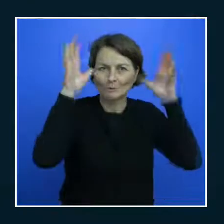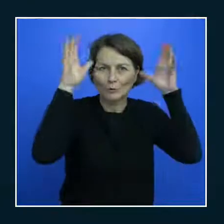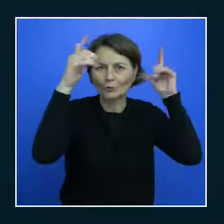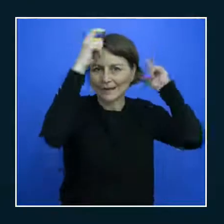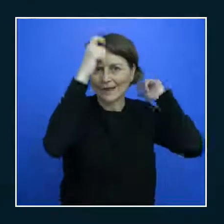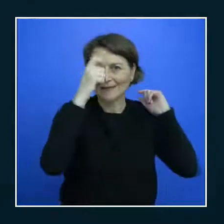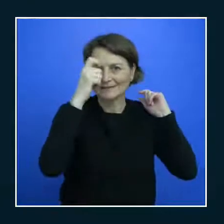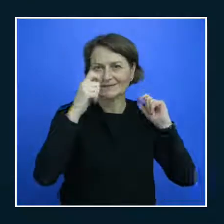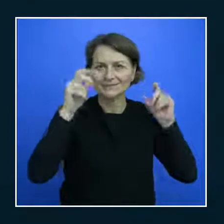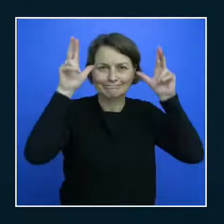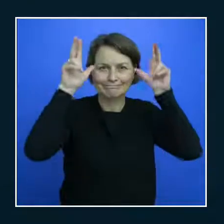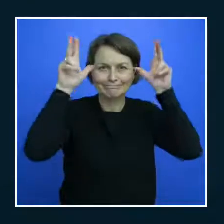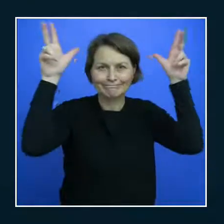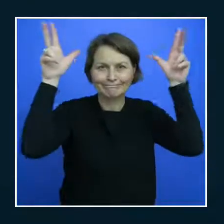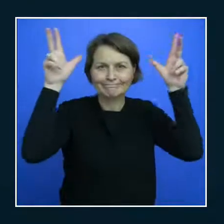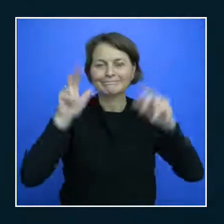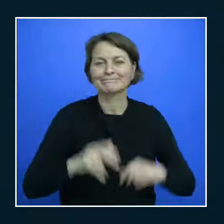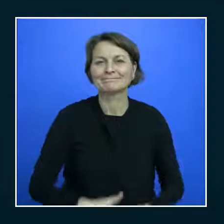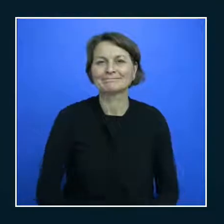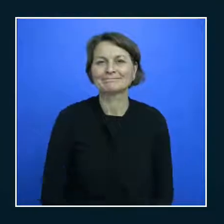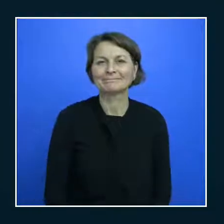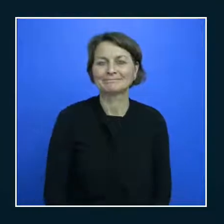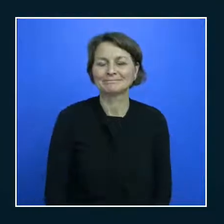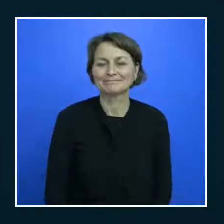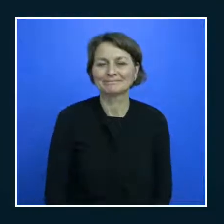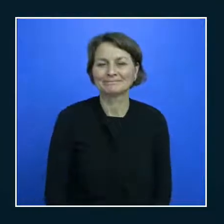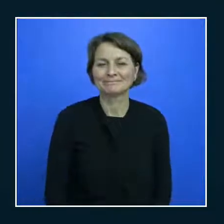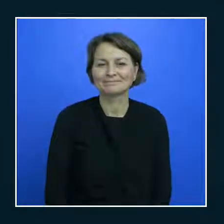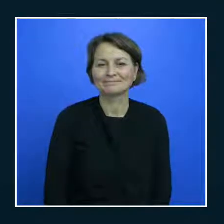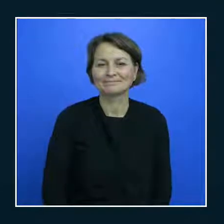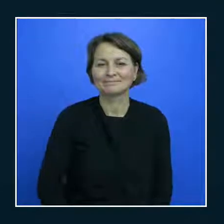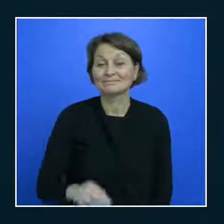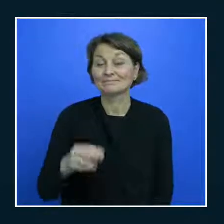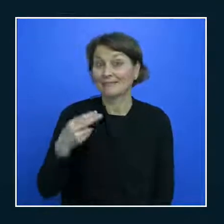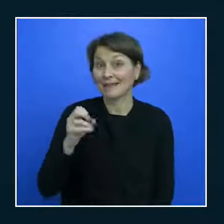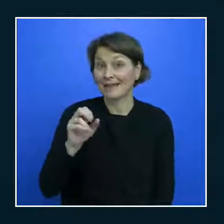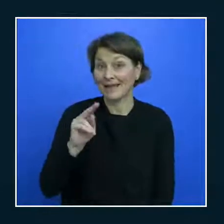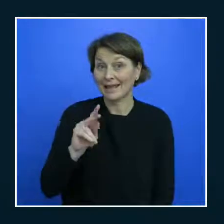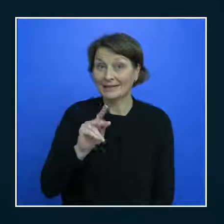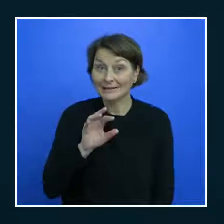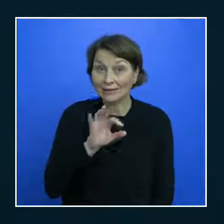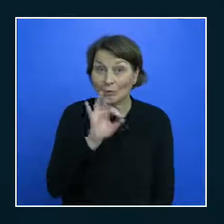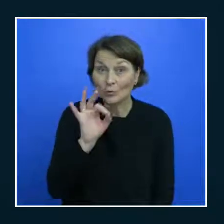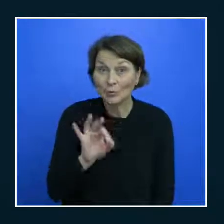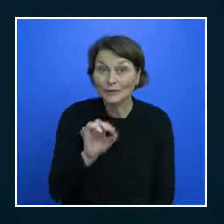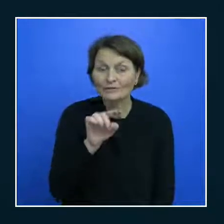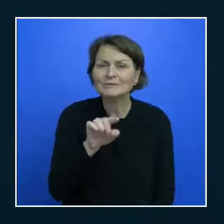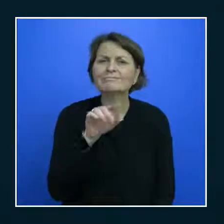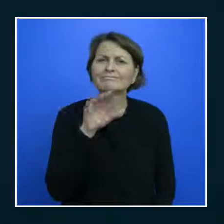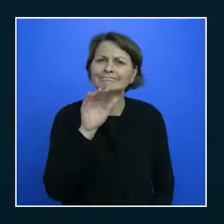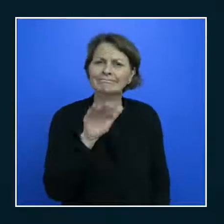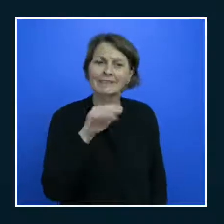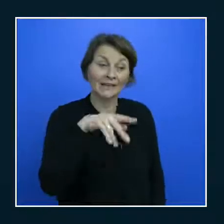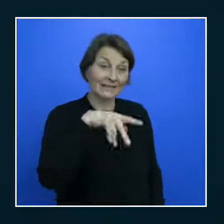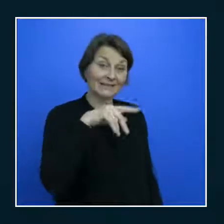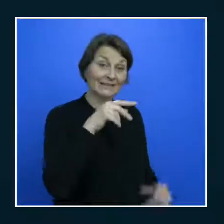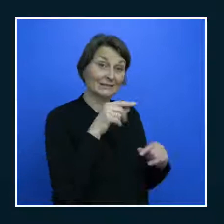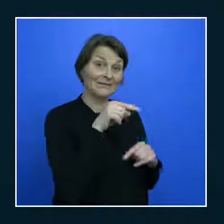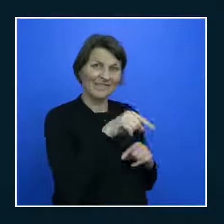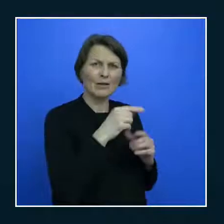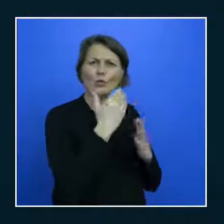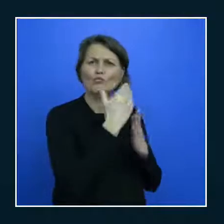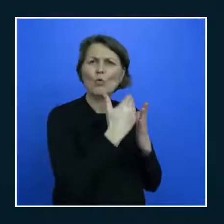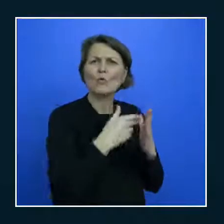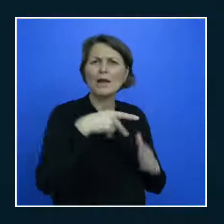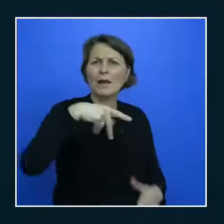Yes, one question from Silver. Is Percept available for the public, or are Seth and